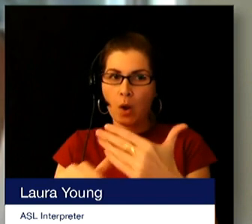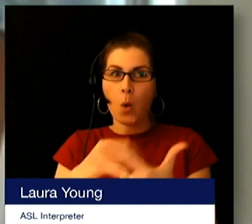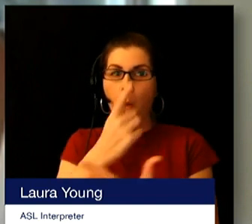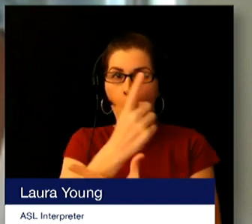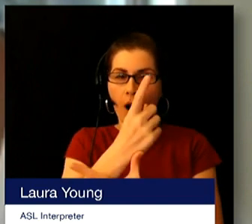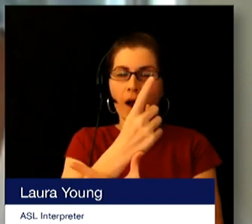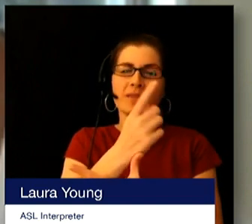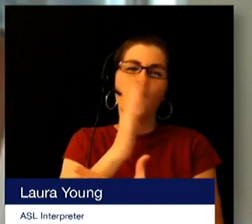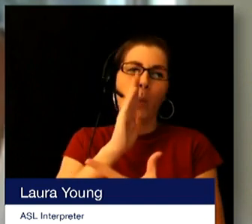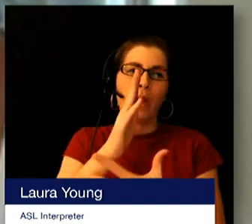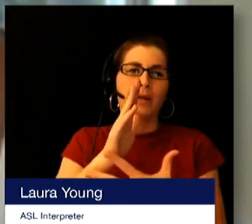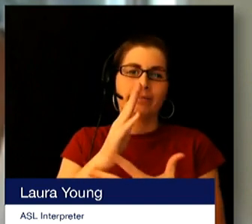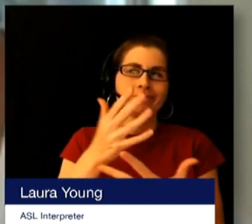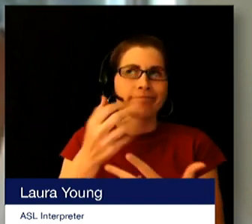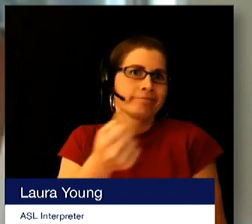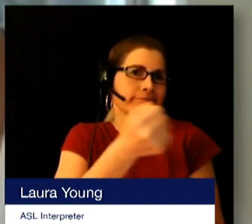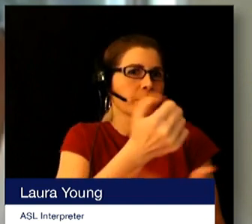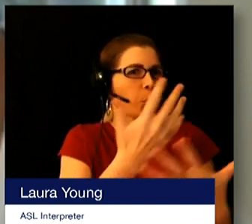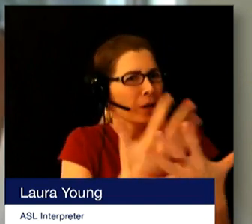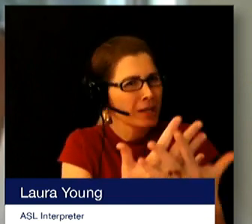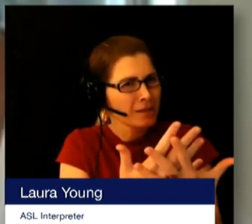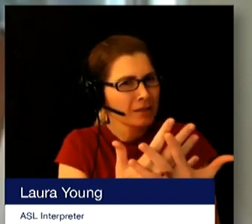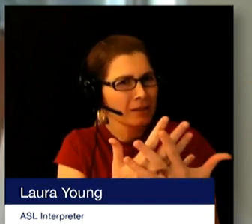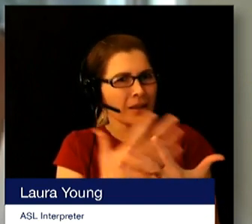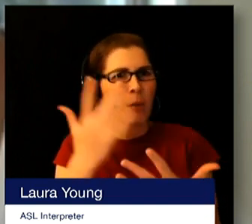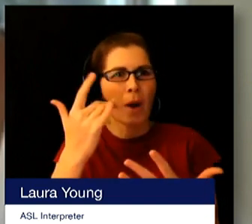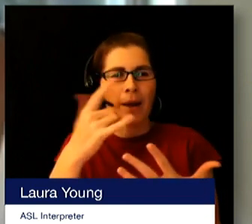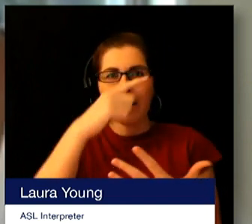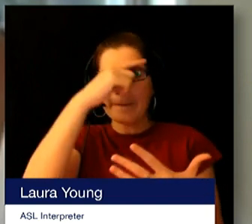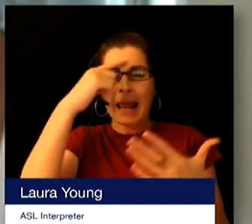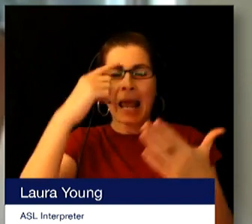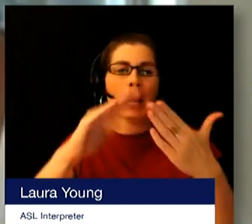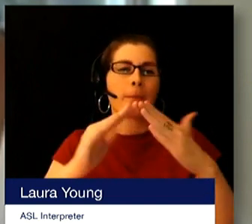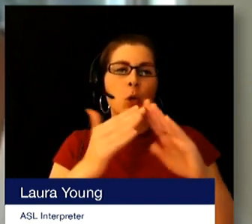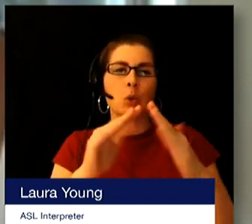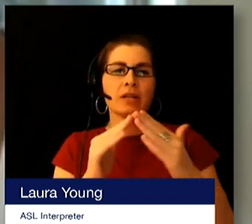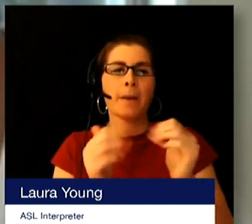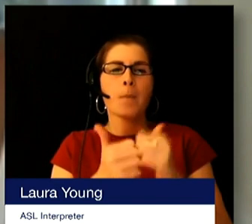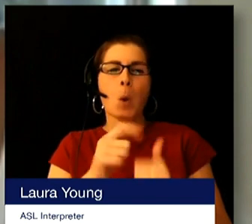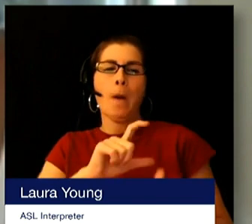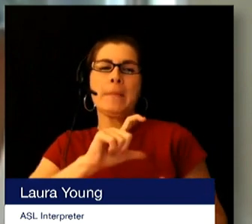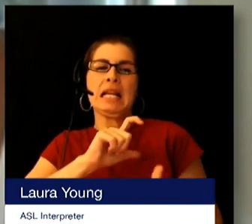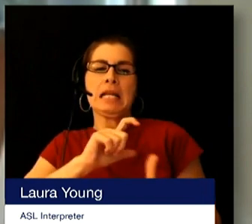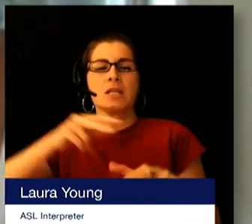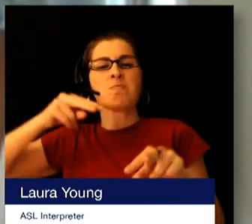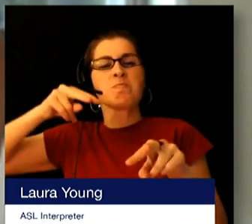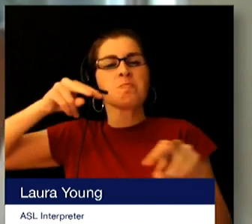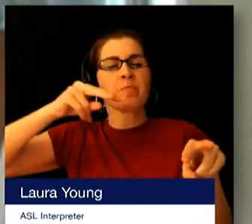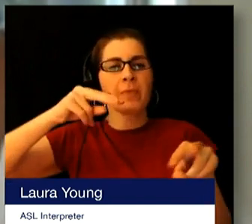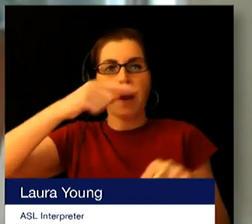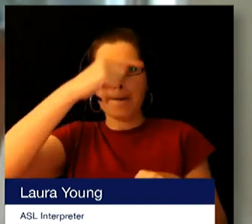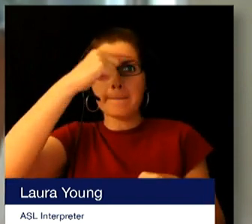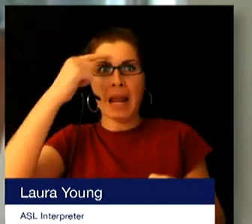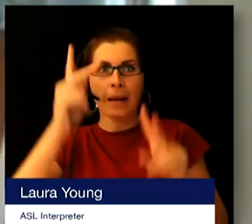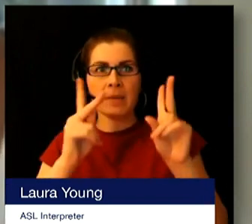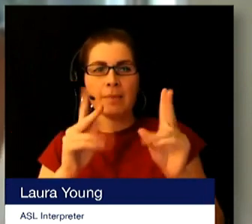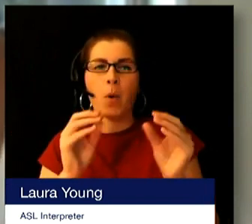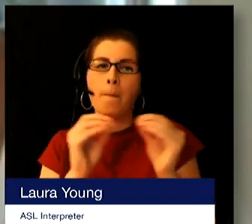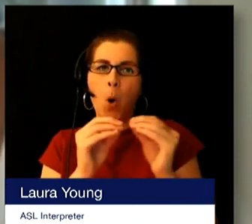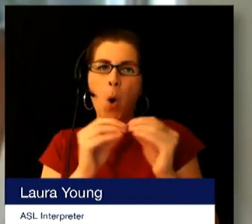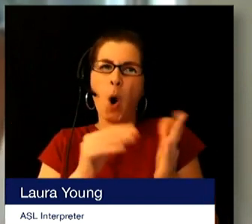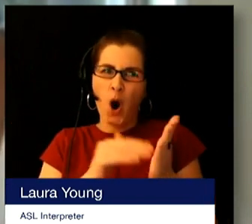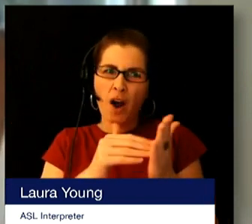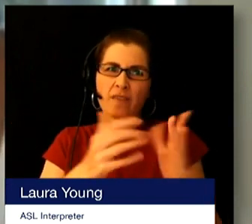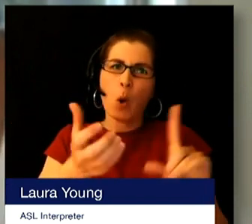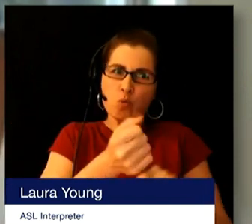prison, because Black communities are more often policed. Black people are more often arrested.